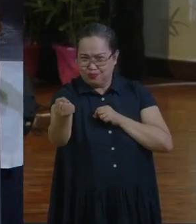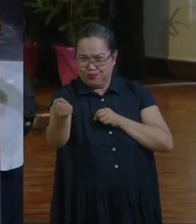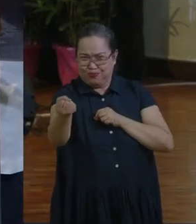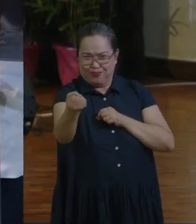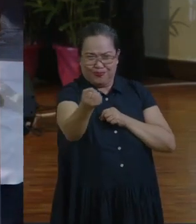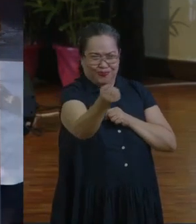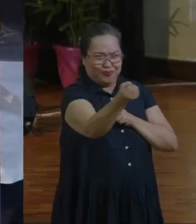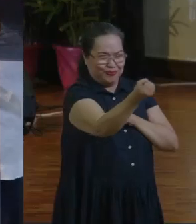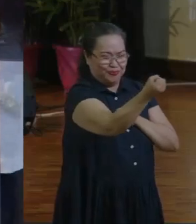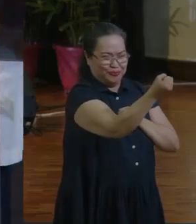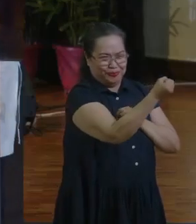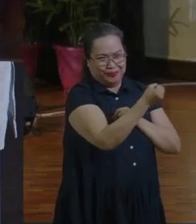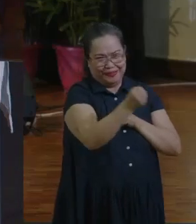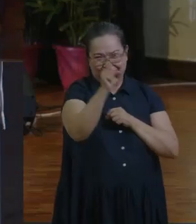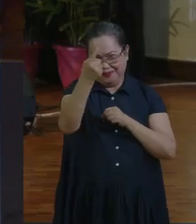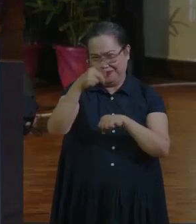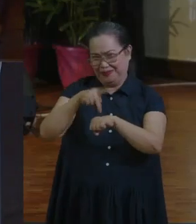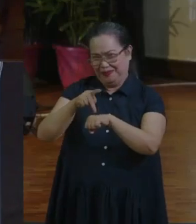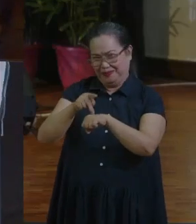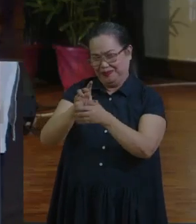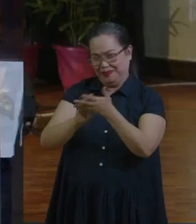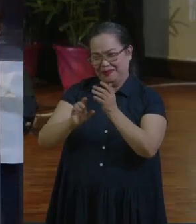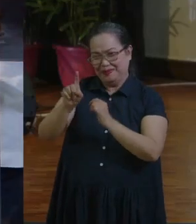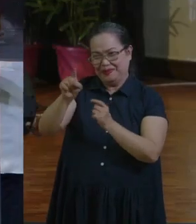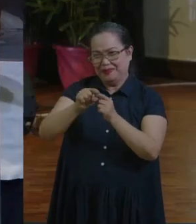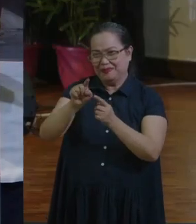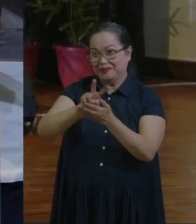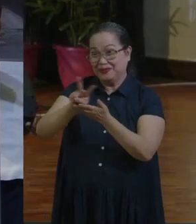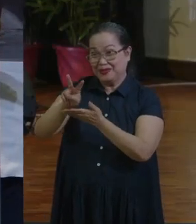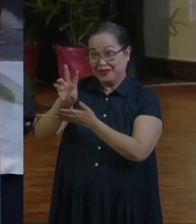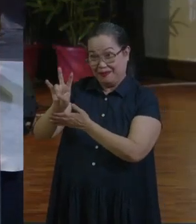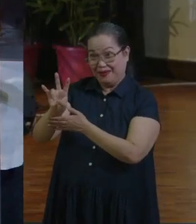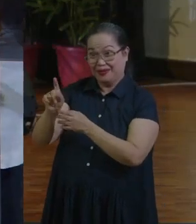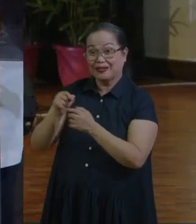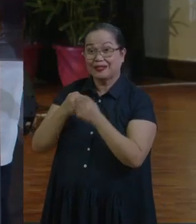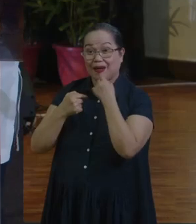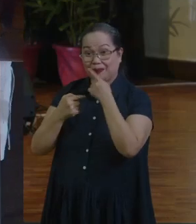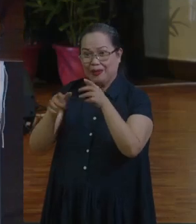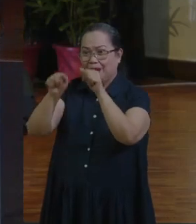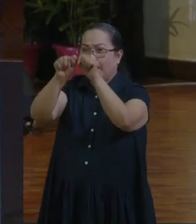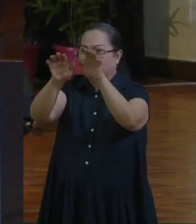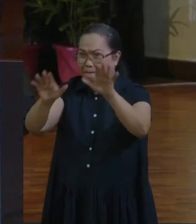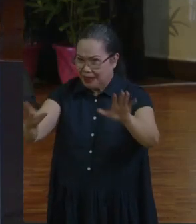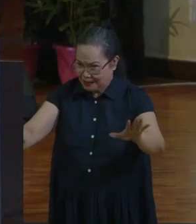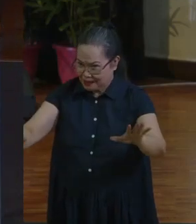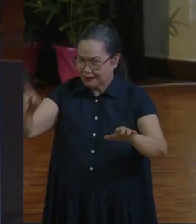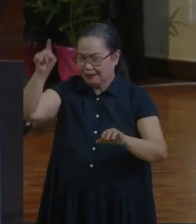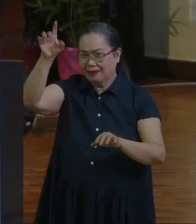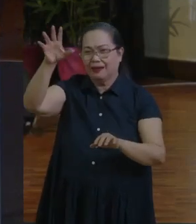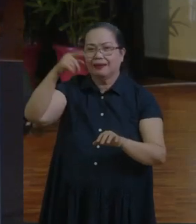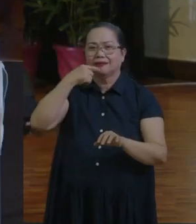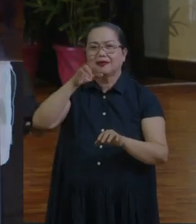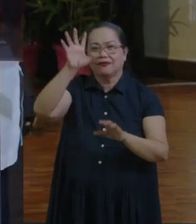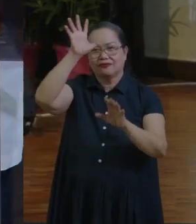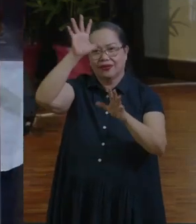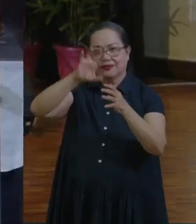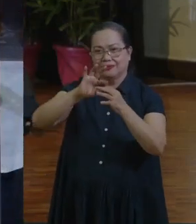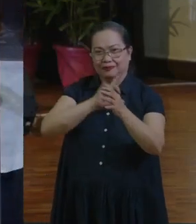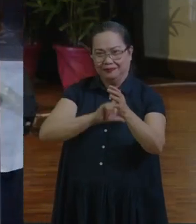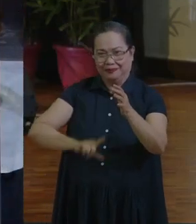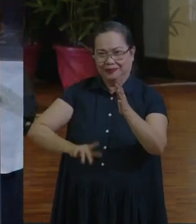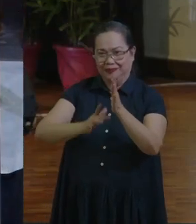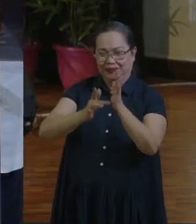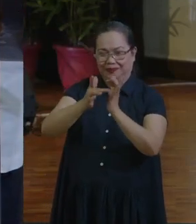sa 1 Peter chapter 1 verses 3 to 7 ay ganito, Blessed be the God and Father of our Lord Jesus